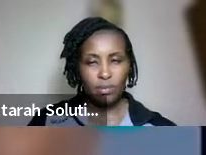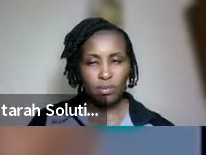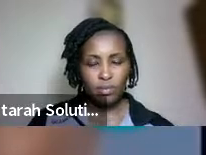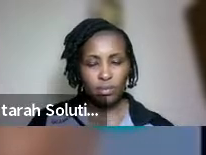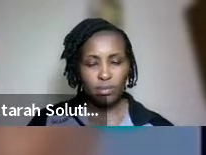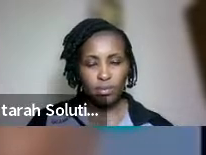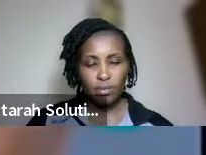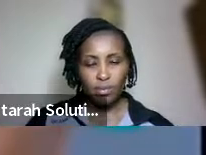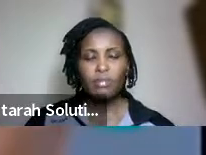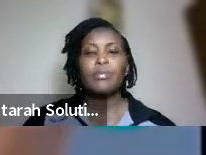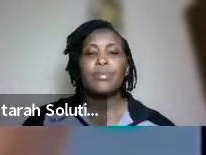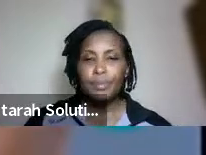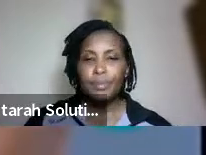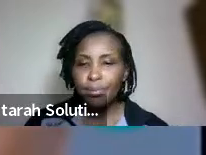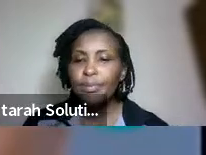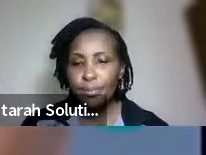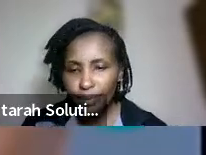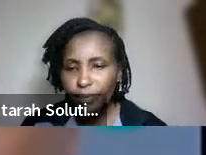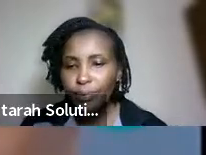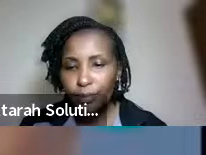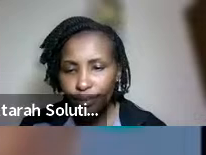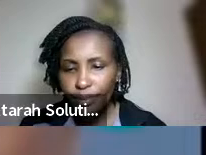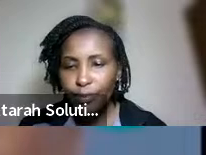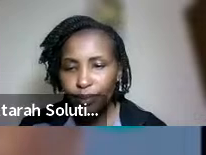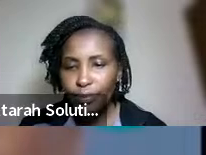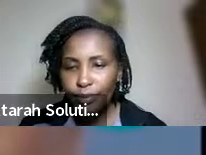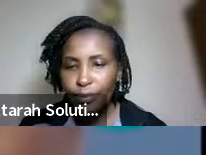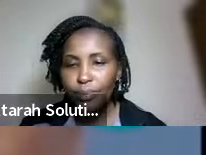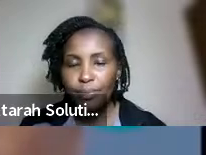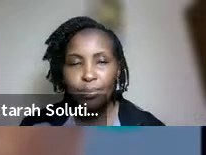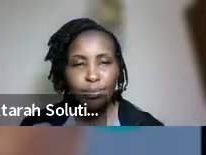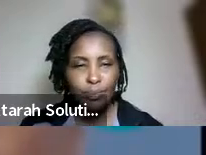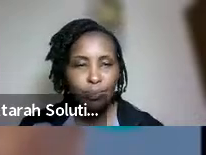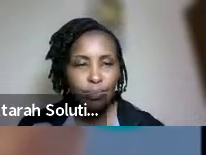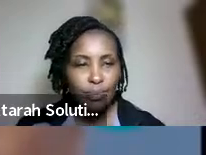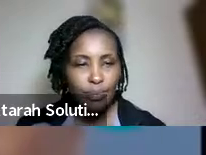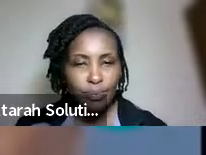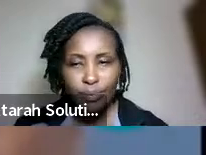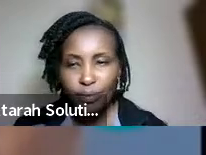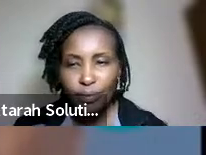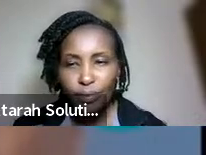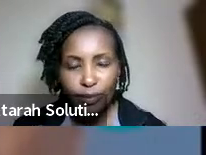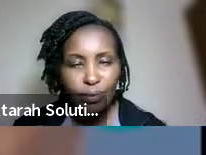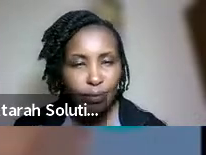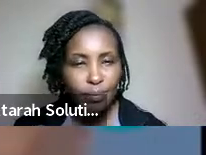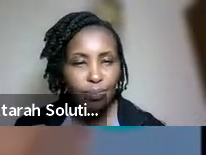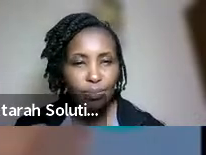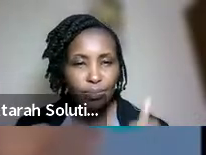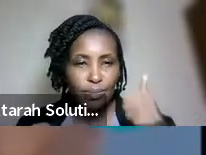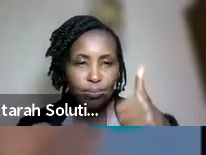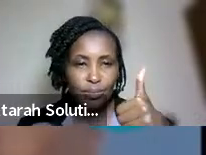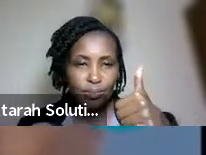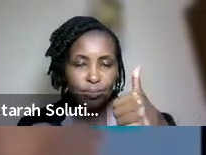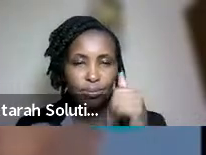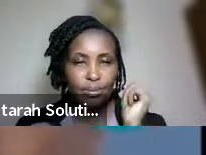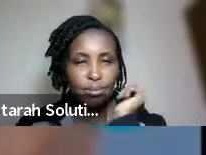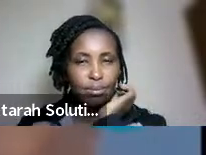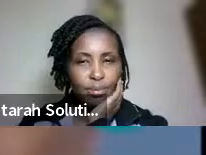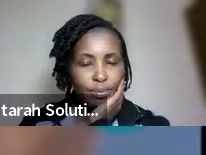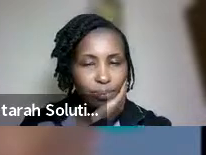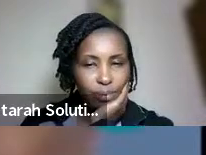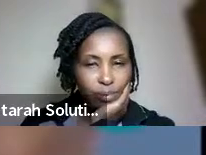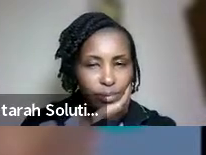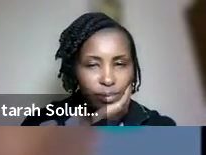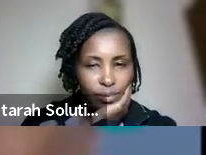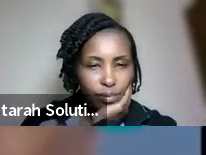Town? I don't know how to get a million people involved in anything. Well, let me tell you a secret.